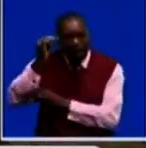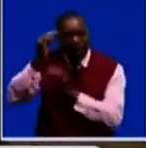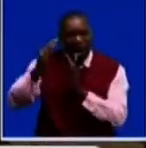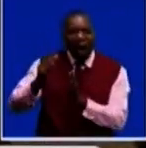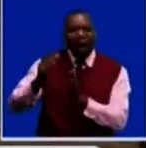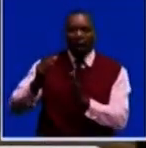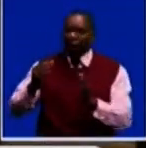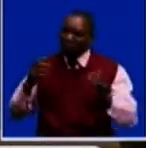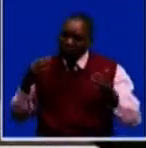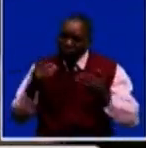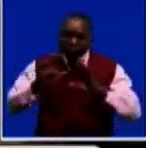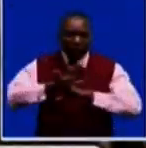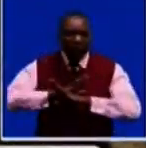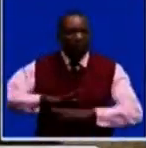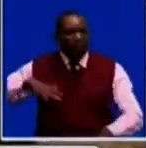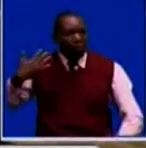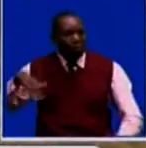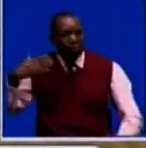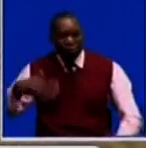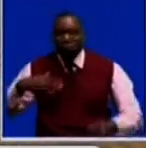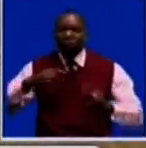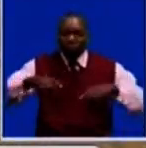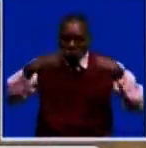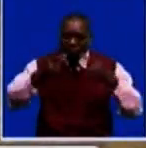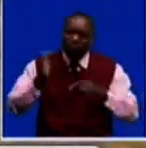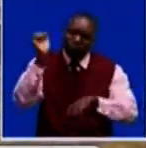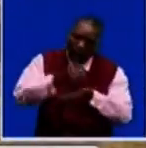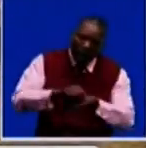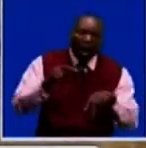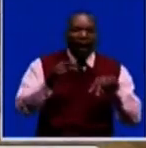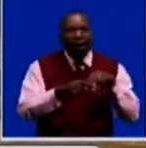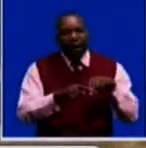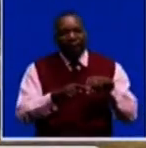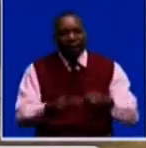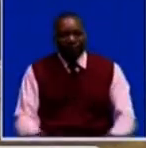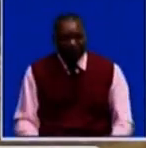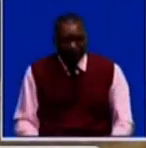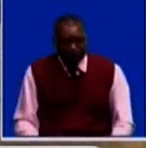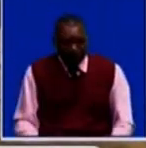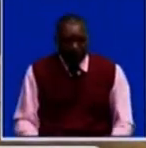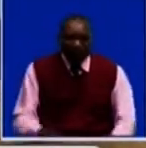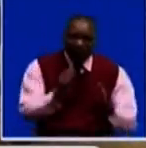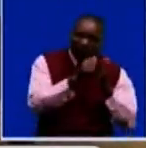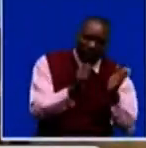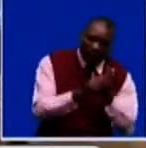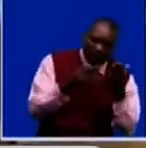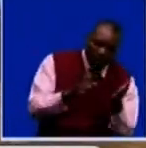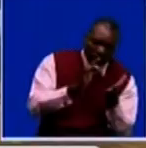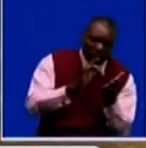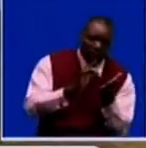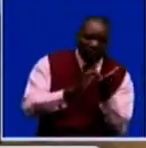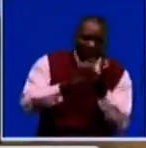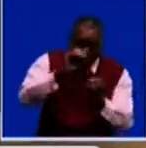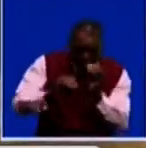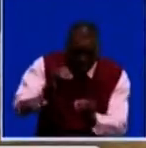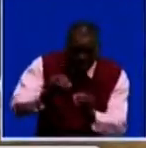Zambia has made positive strides in the fight against HIV and AIDS in the recent years. He said the introduction of the test and treat by President Edgar